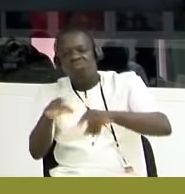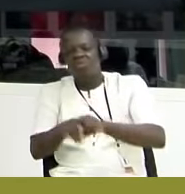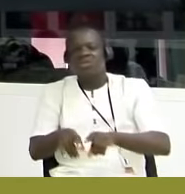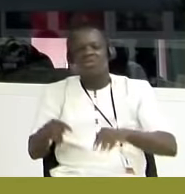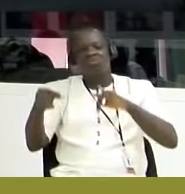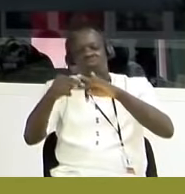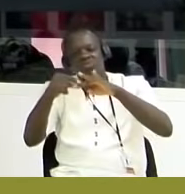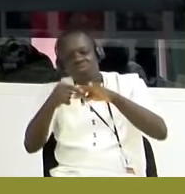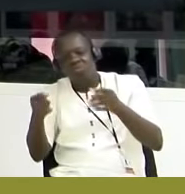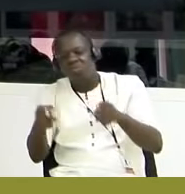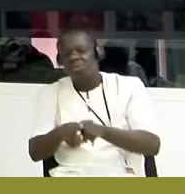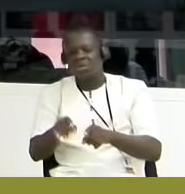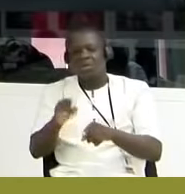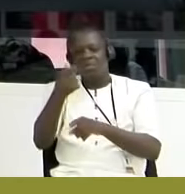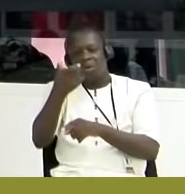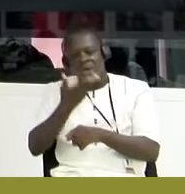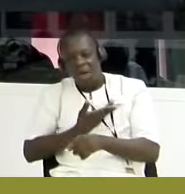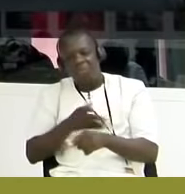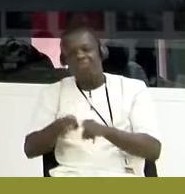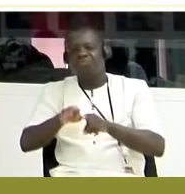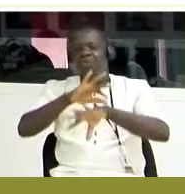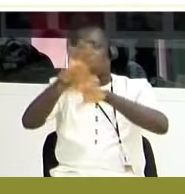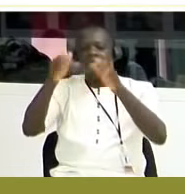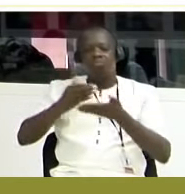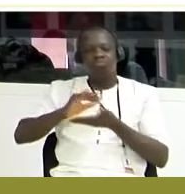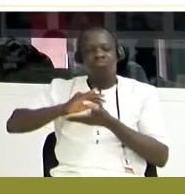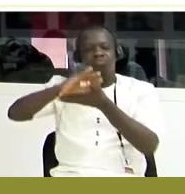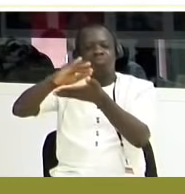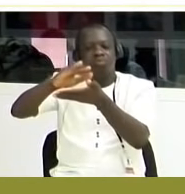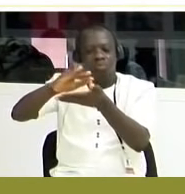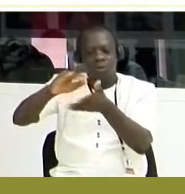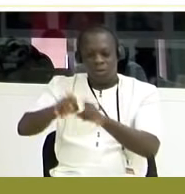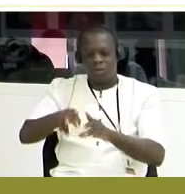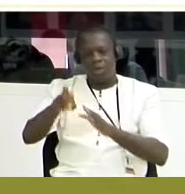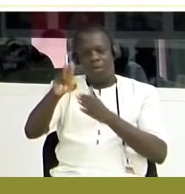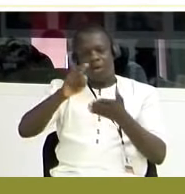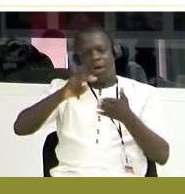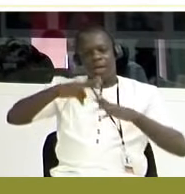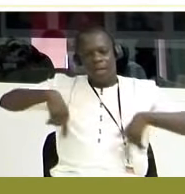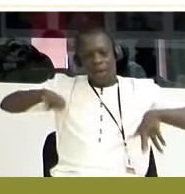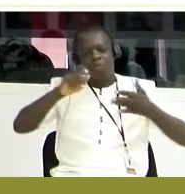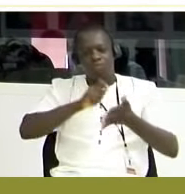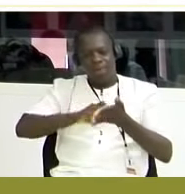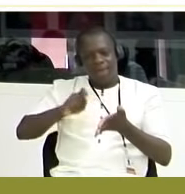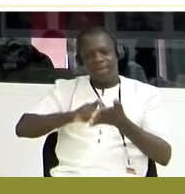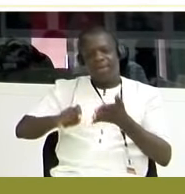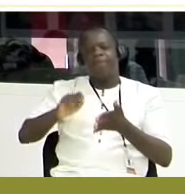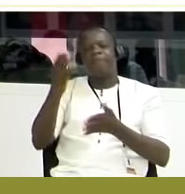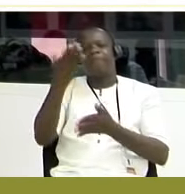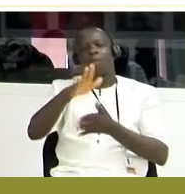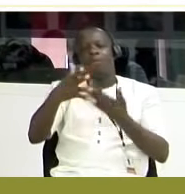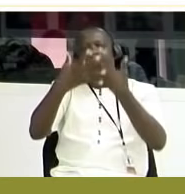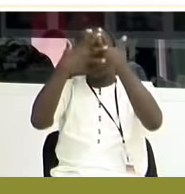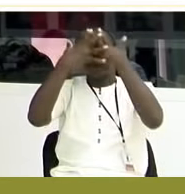also, you have to hand it over to them. They will record it to the prison wardens.